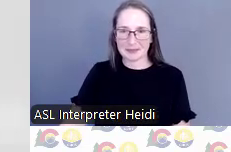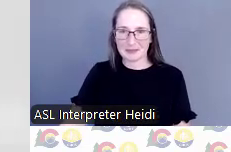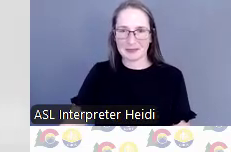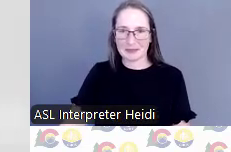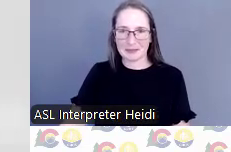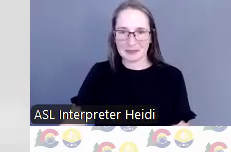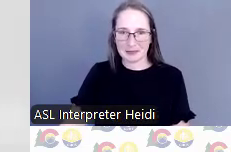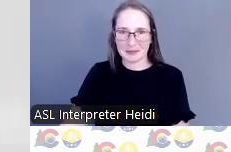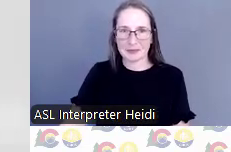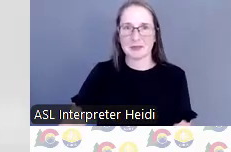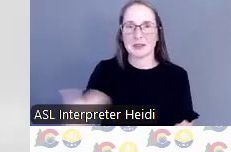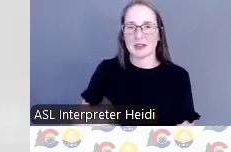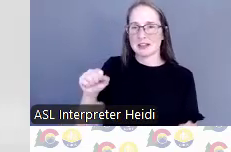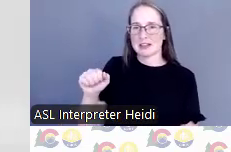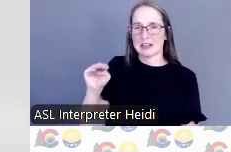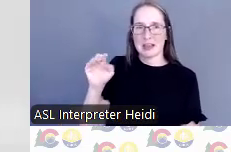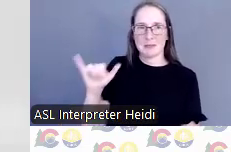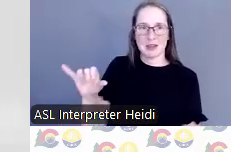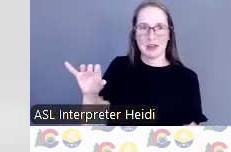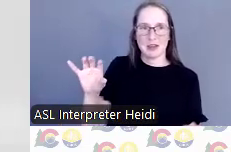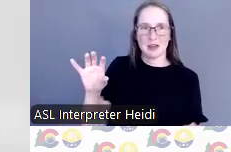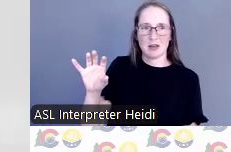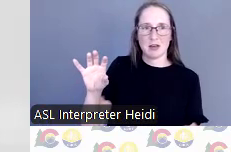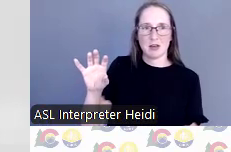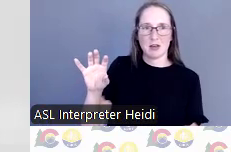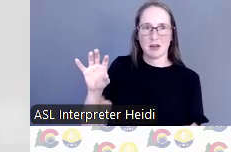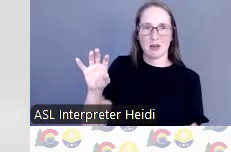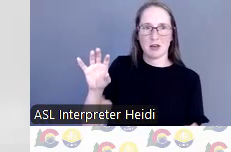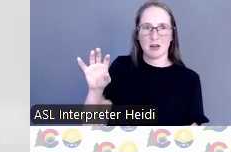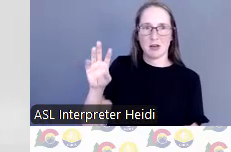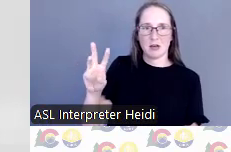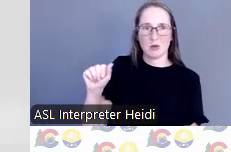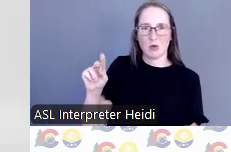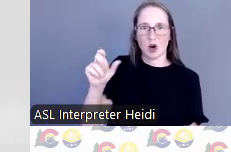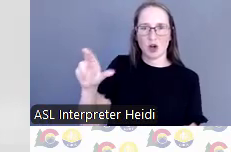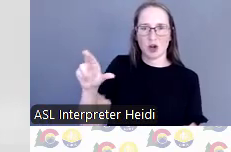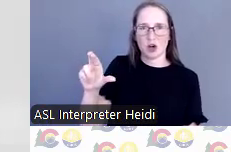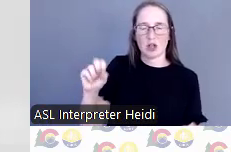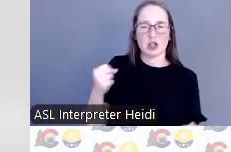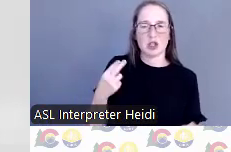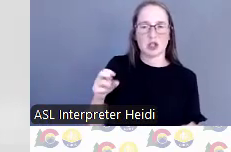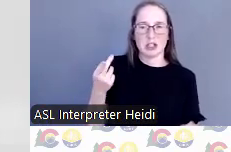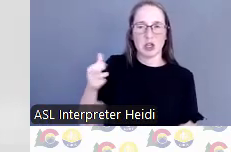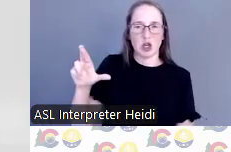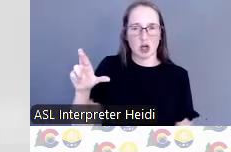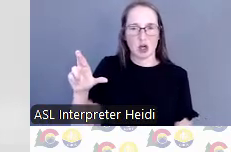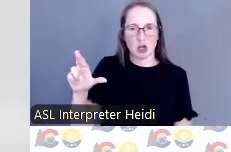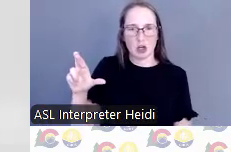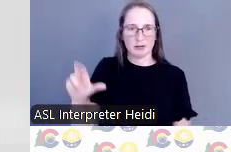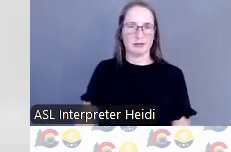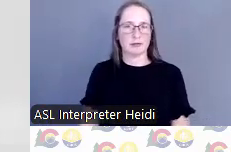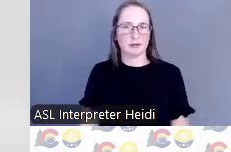I am Sammy Warner, and I am the TADA program assistant, and I go by she, her pronouns.